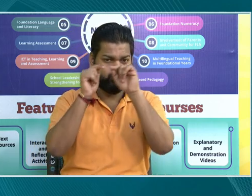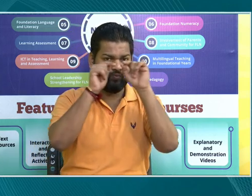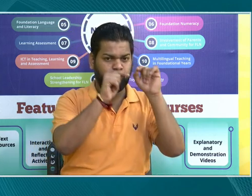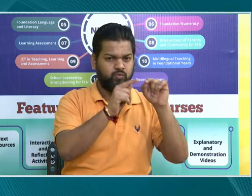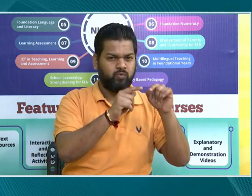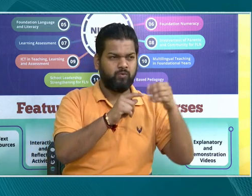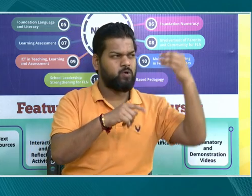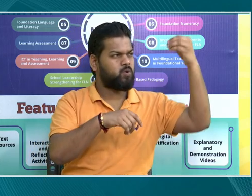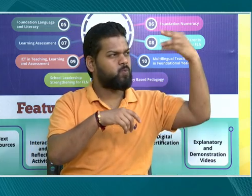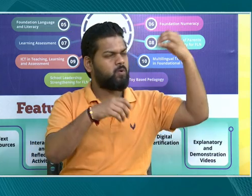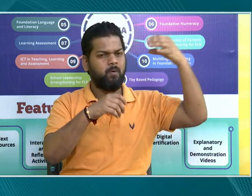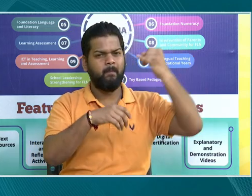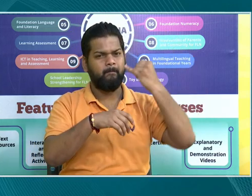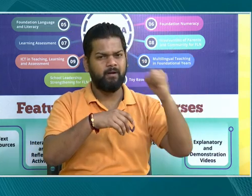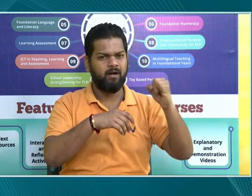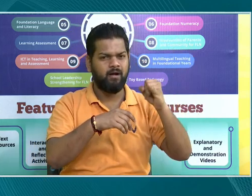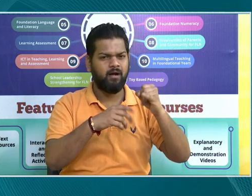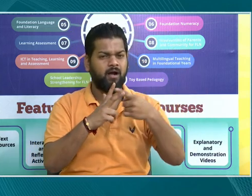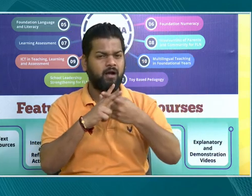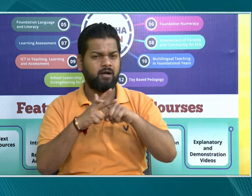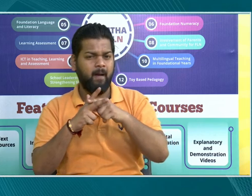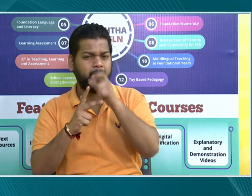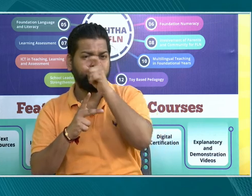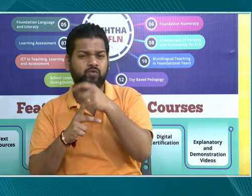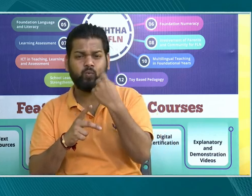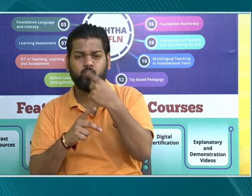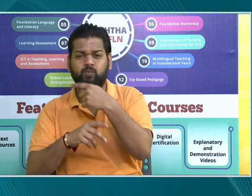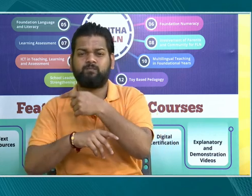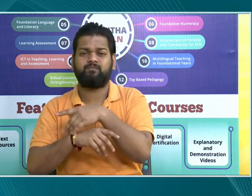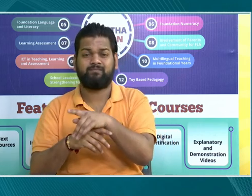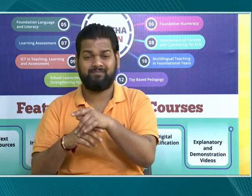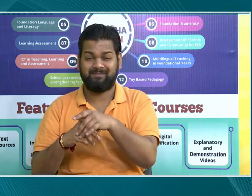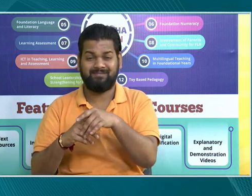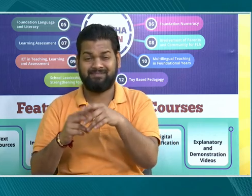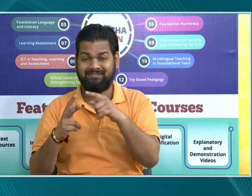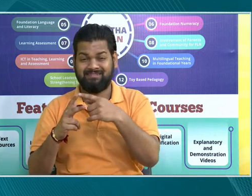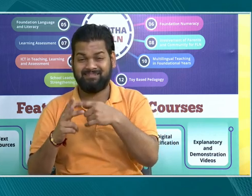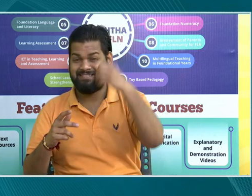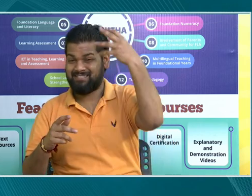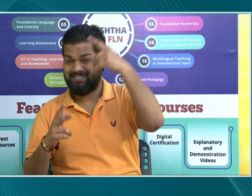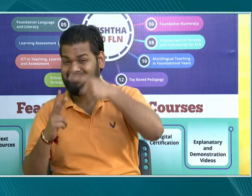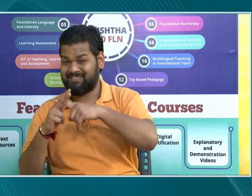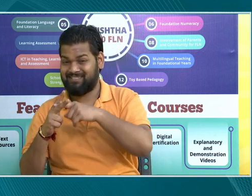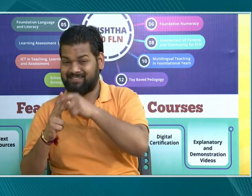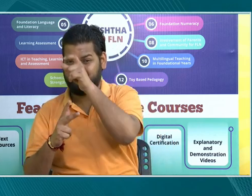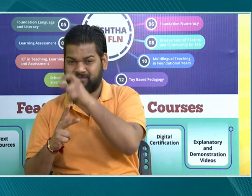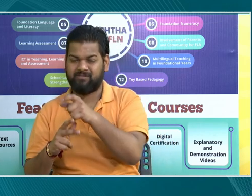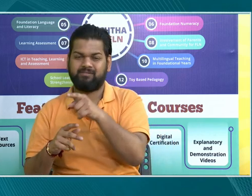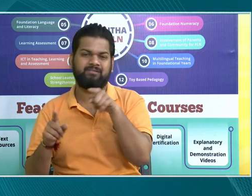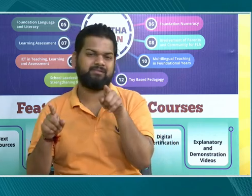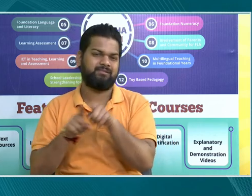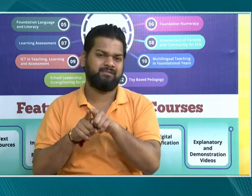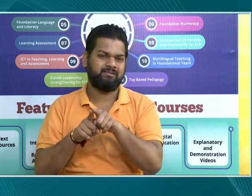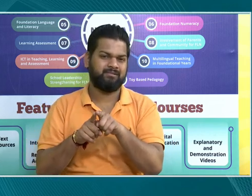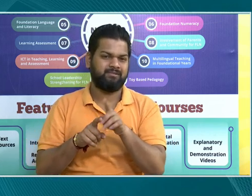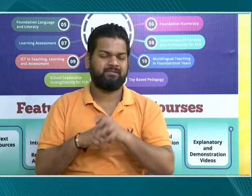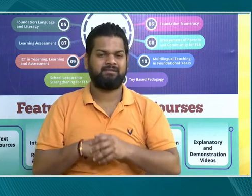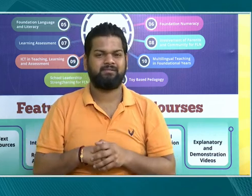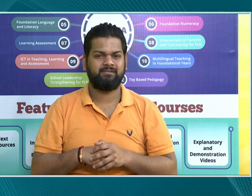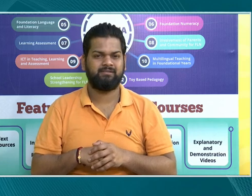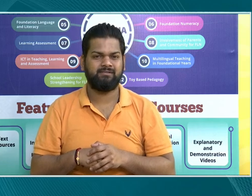Electrician. And if we want to find out the age of a tree, whom do we go to? We go to a